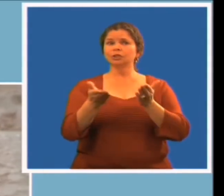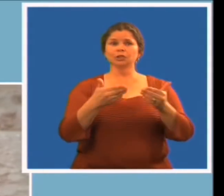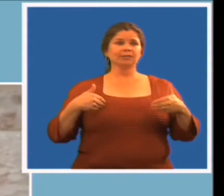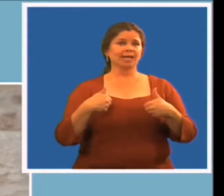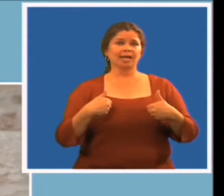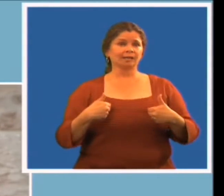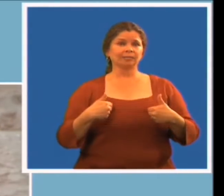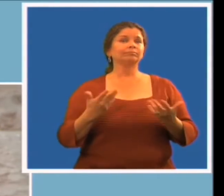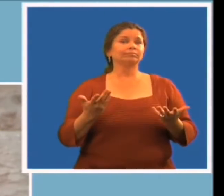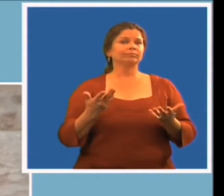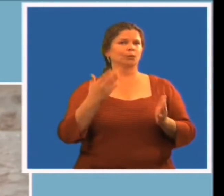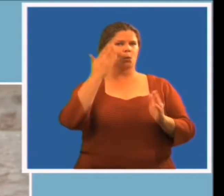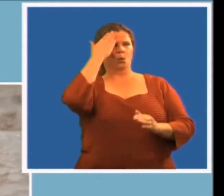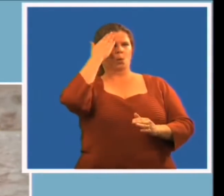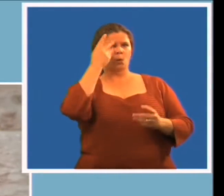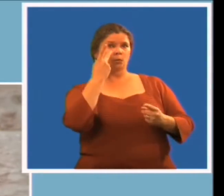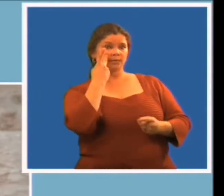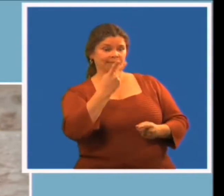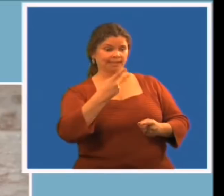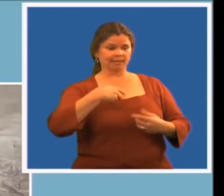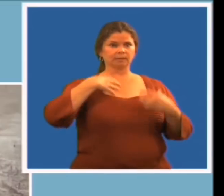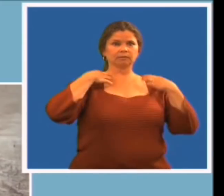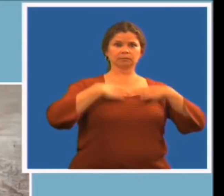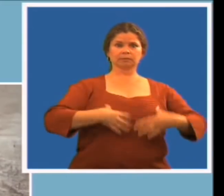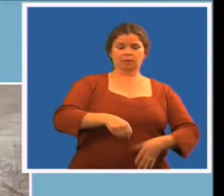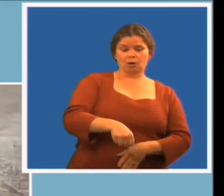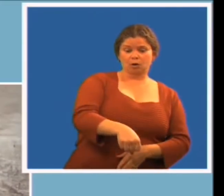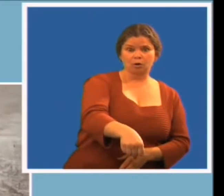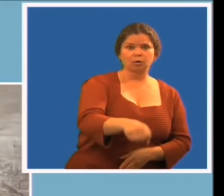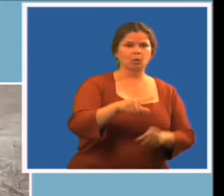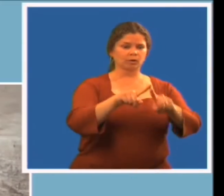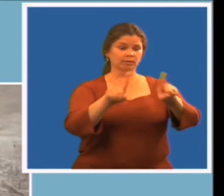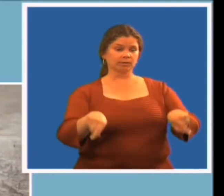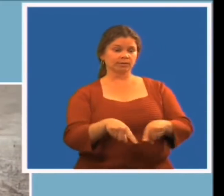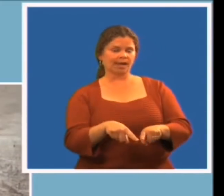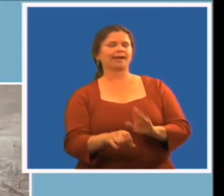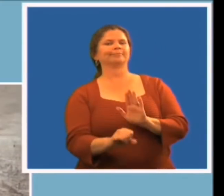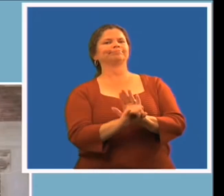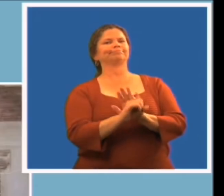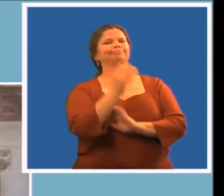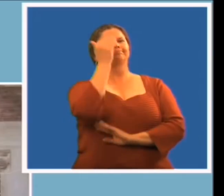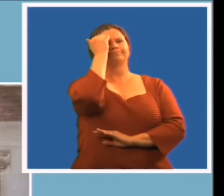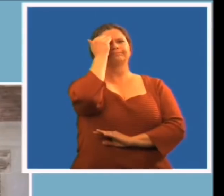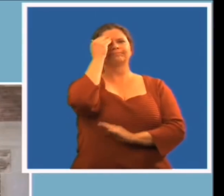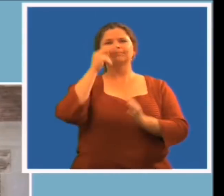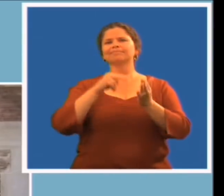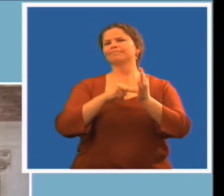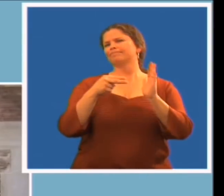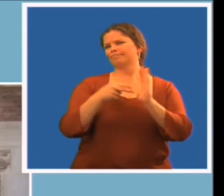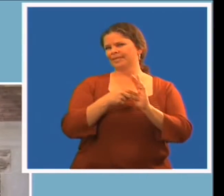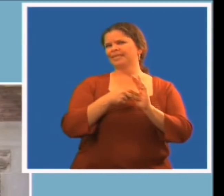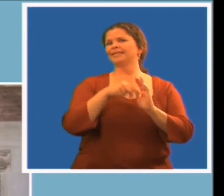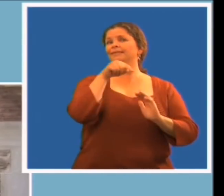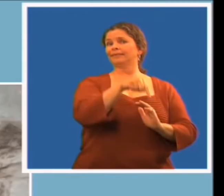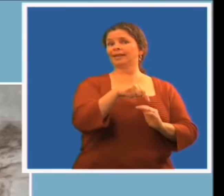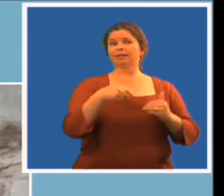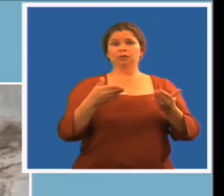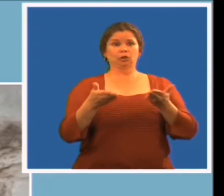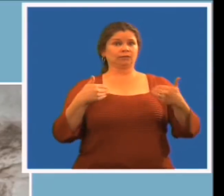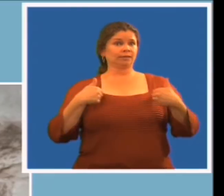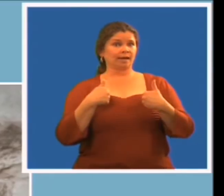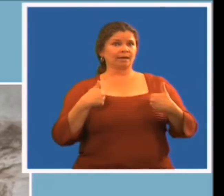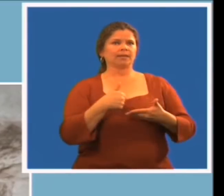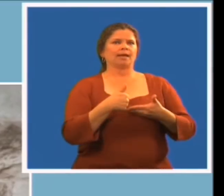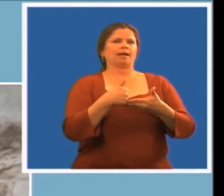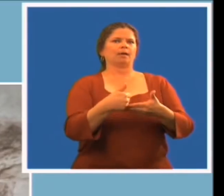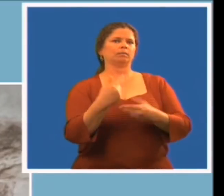Service animals are often easily recognized as they may wear a harness or a sign. You might also be aware that a service animal is